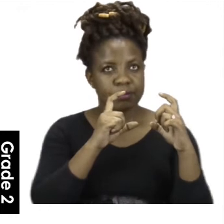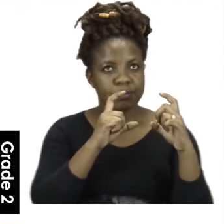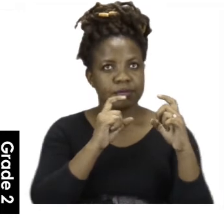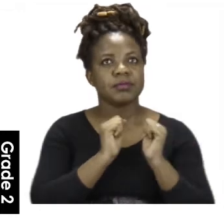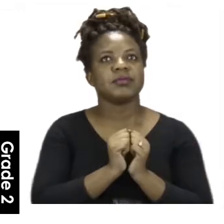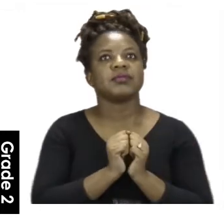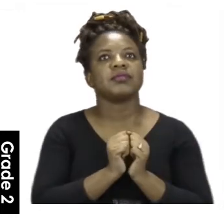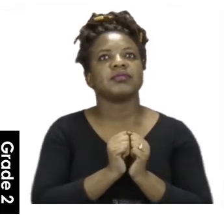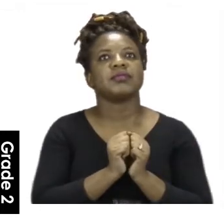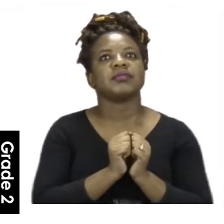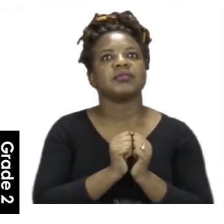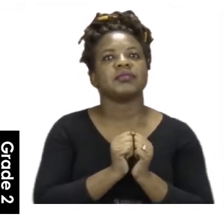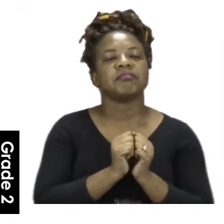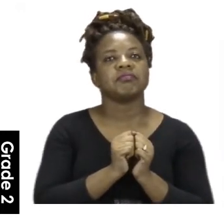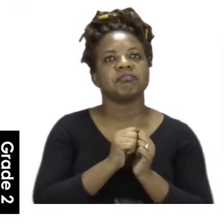TV.